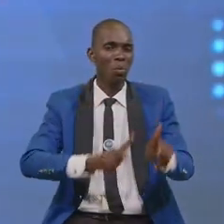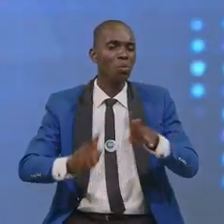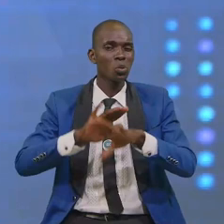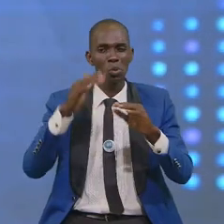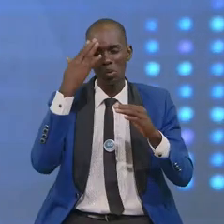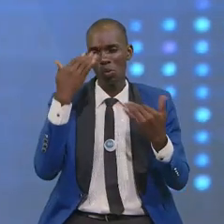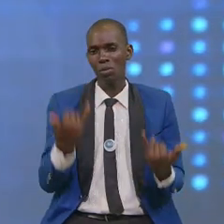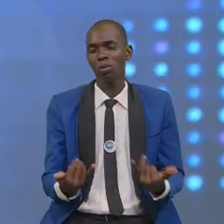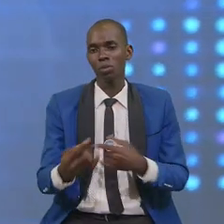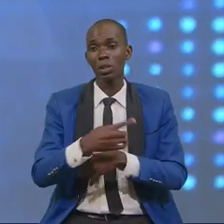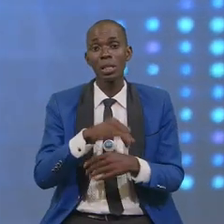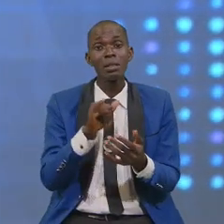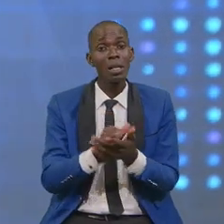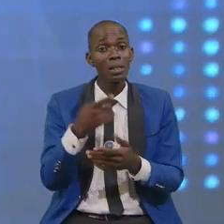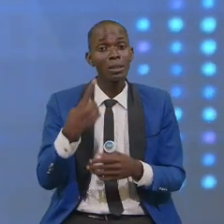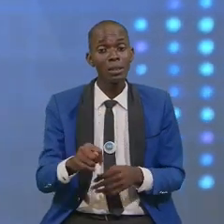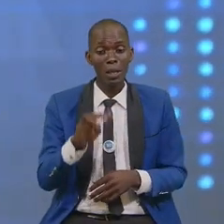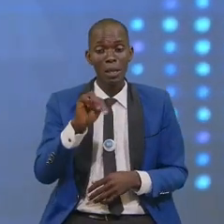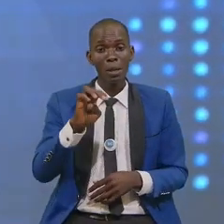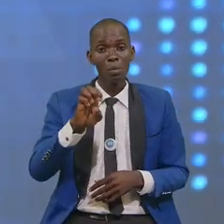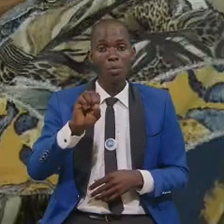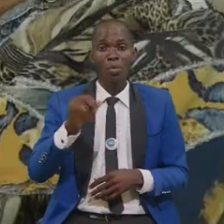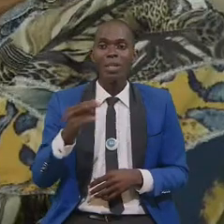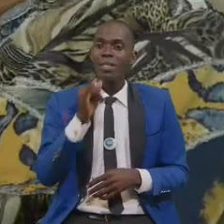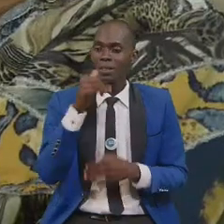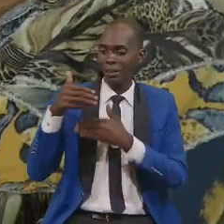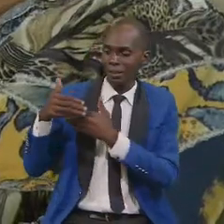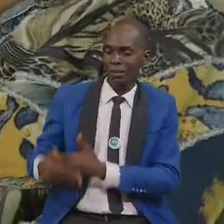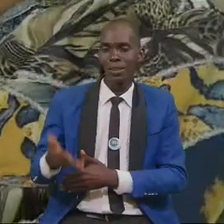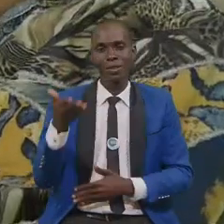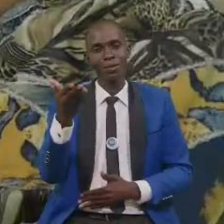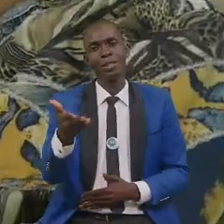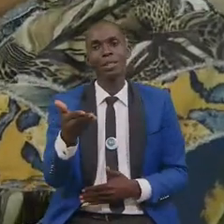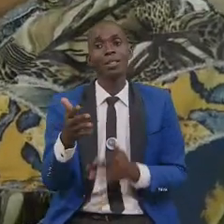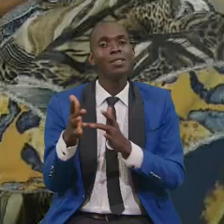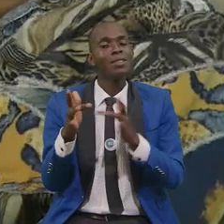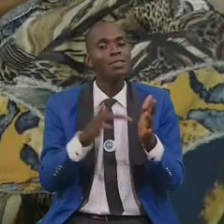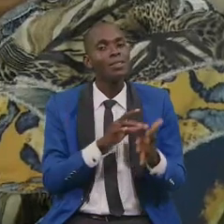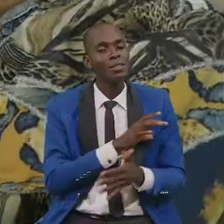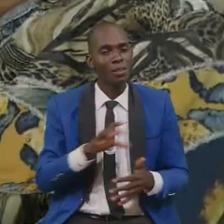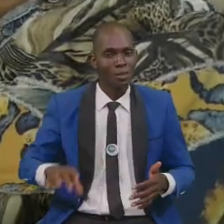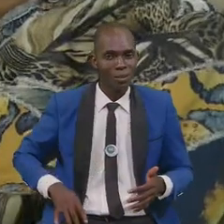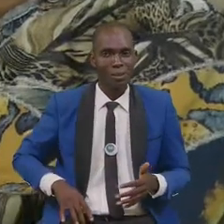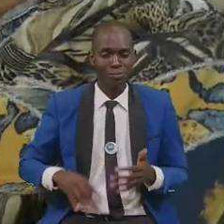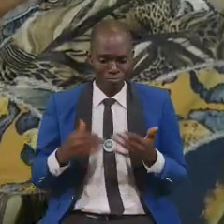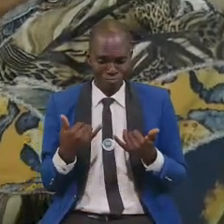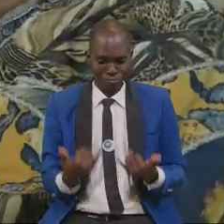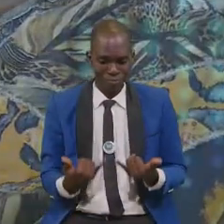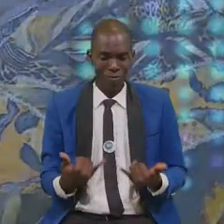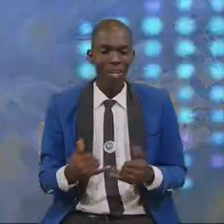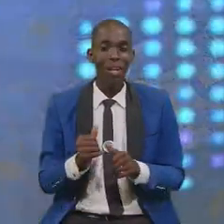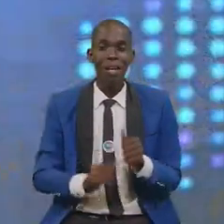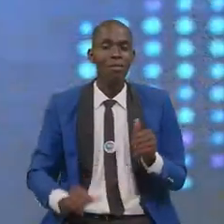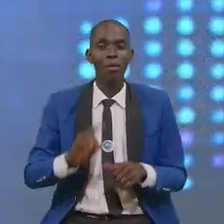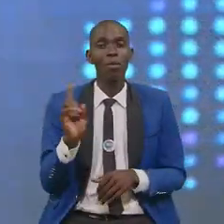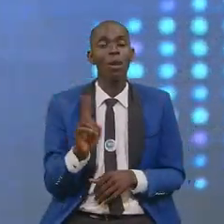the Messiah is right there by your side. Jesus Christ, present everywhere.